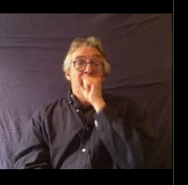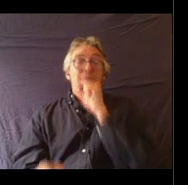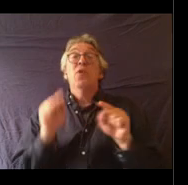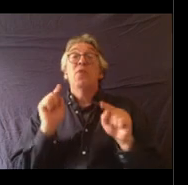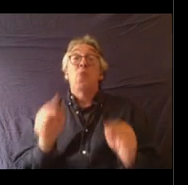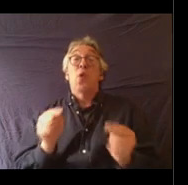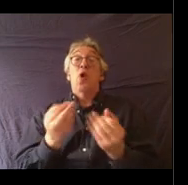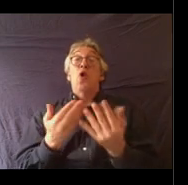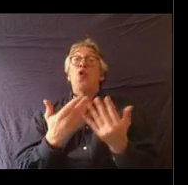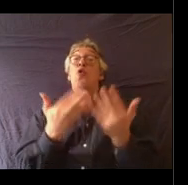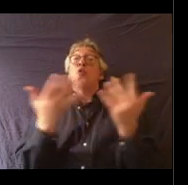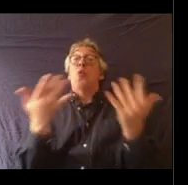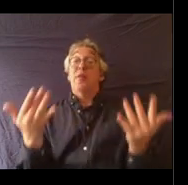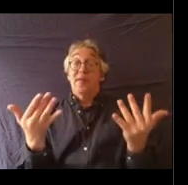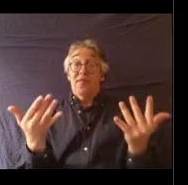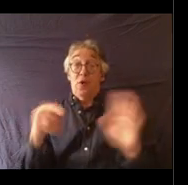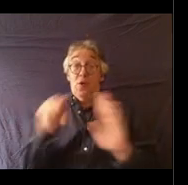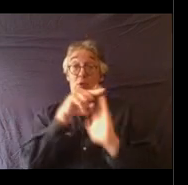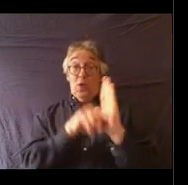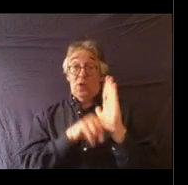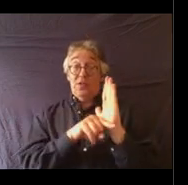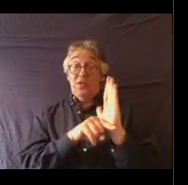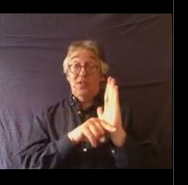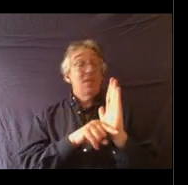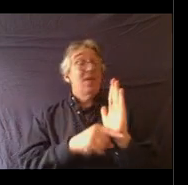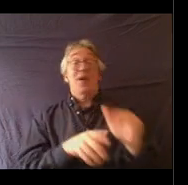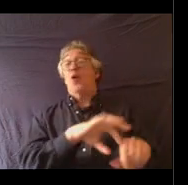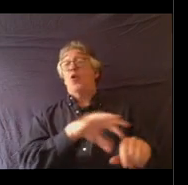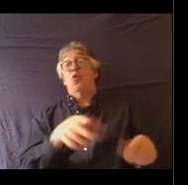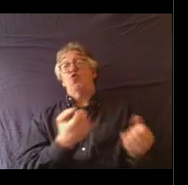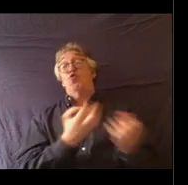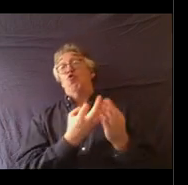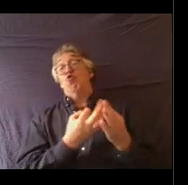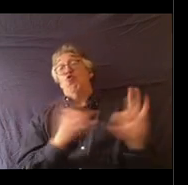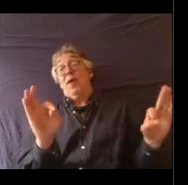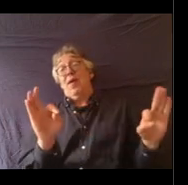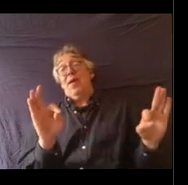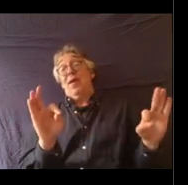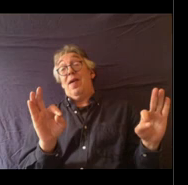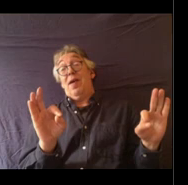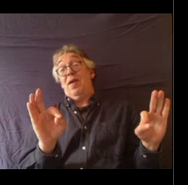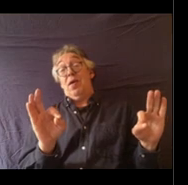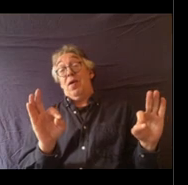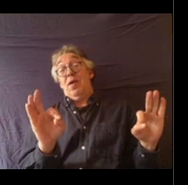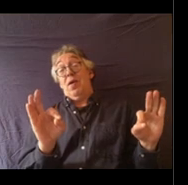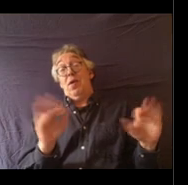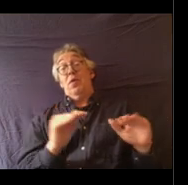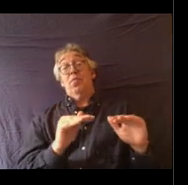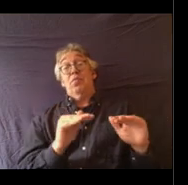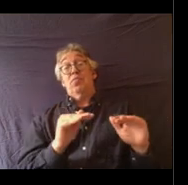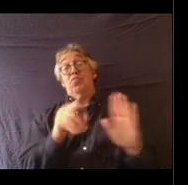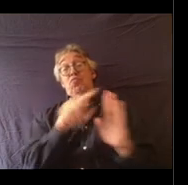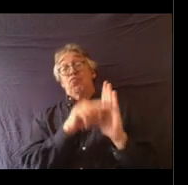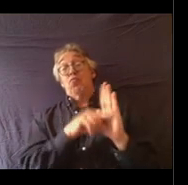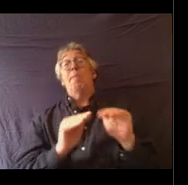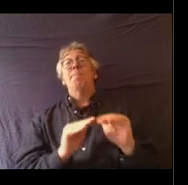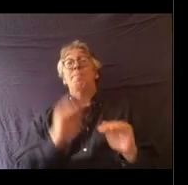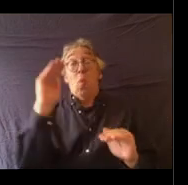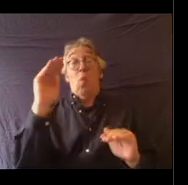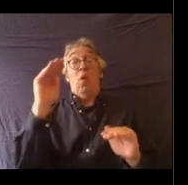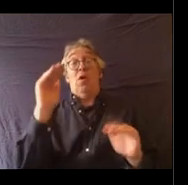quantitative rules, the member states are free to go beyond what is in the directive, and they have done so.